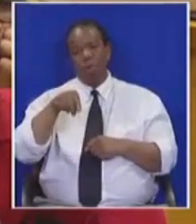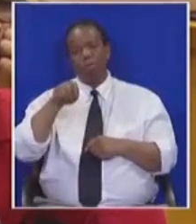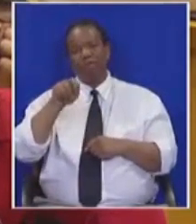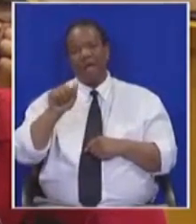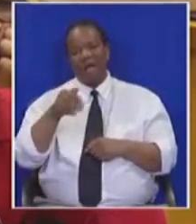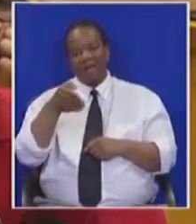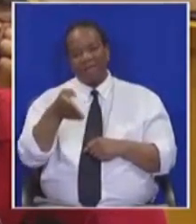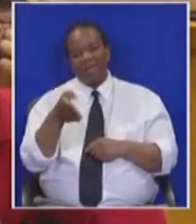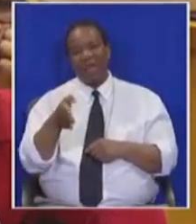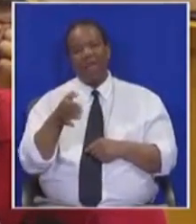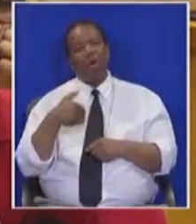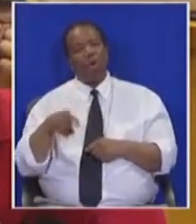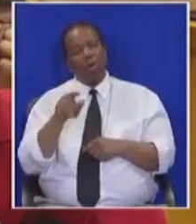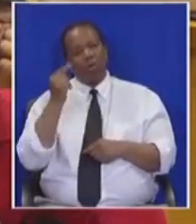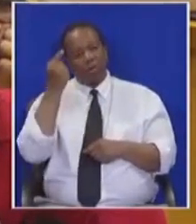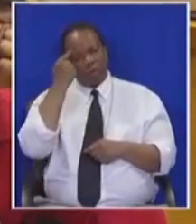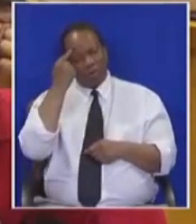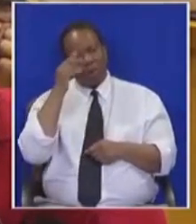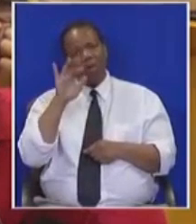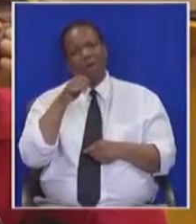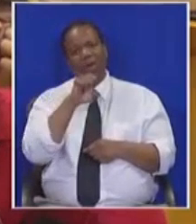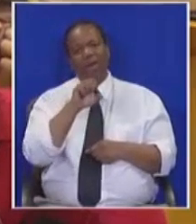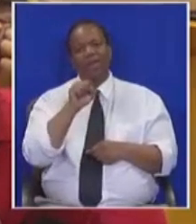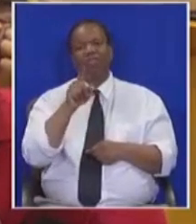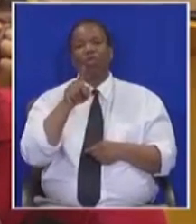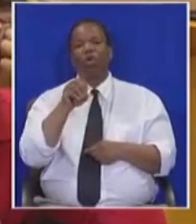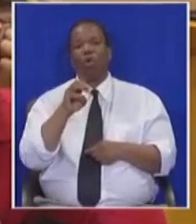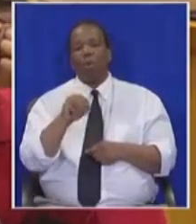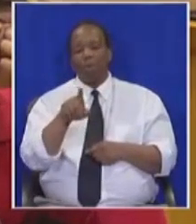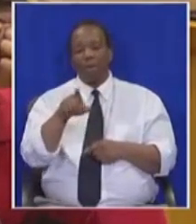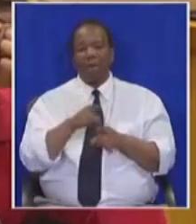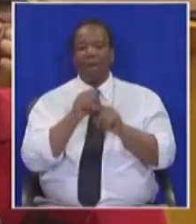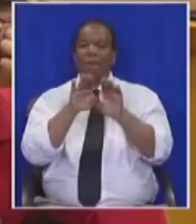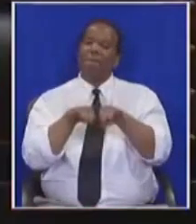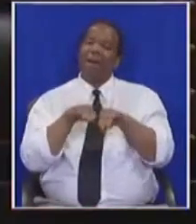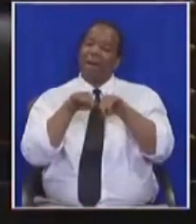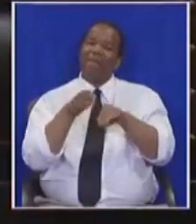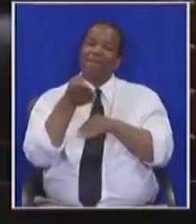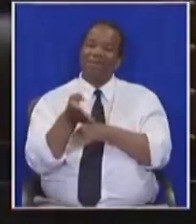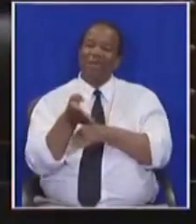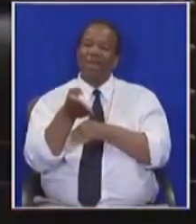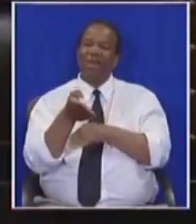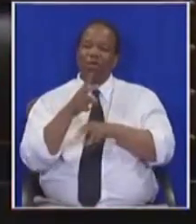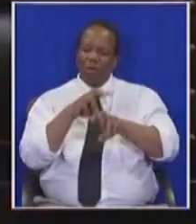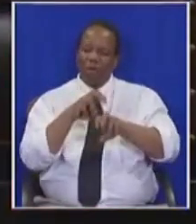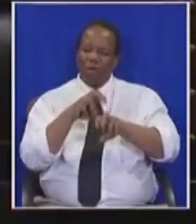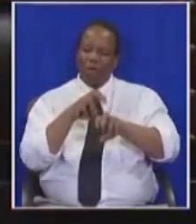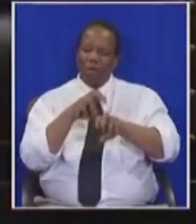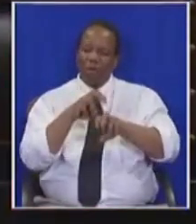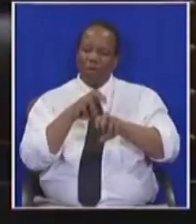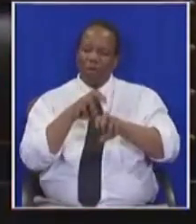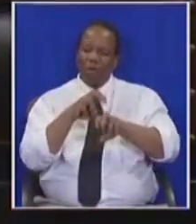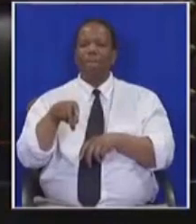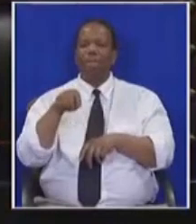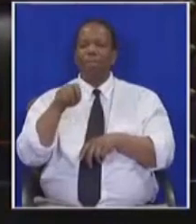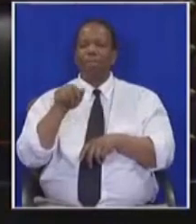apha ihlela phePalamente isenza i honorable Mente. There is a point of order on